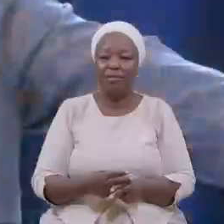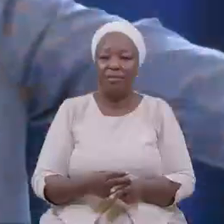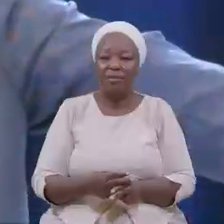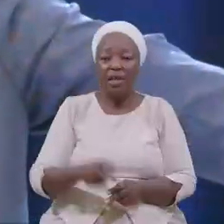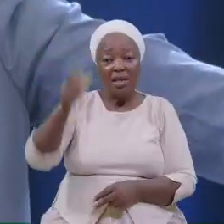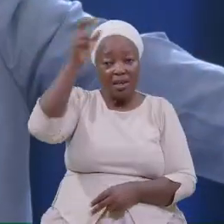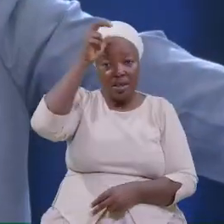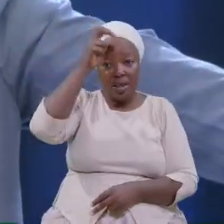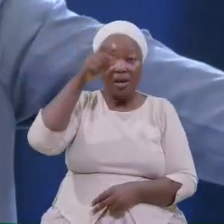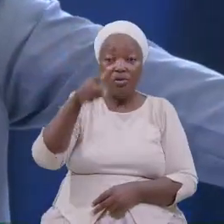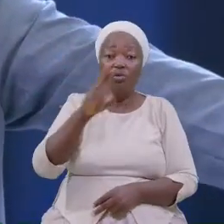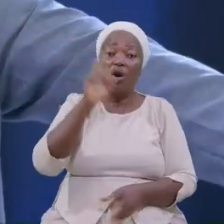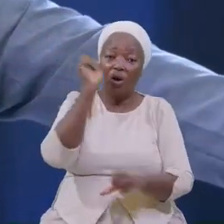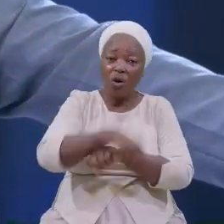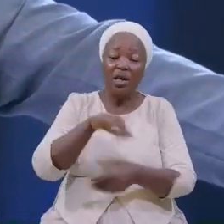Satan, you have conquered.